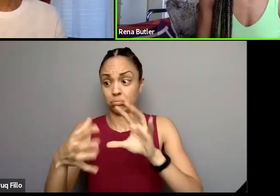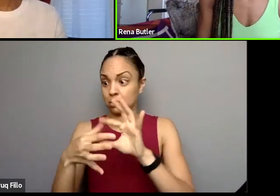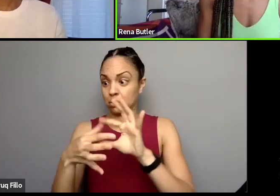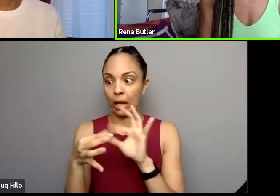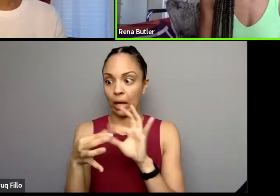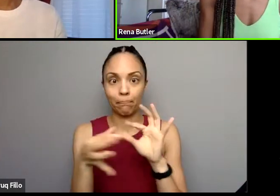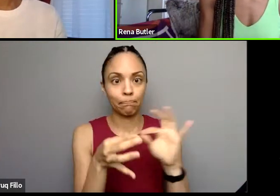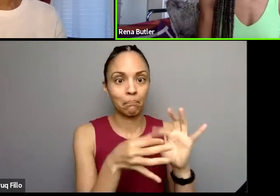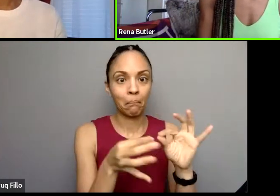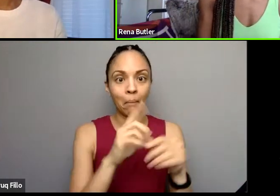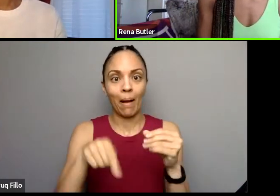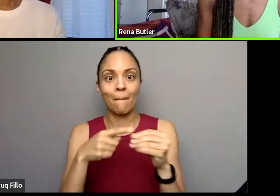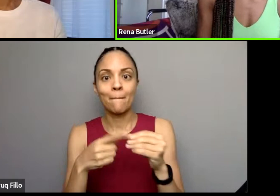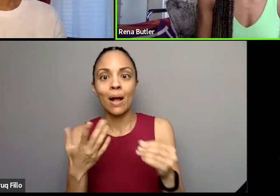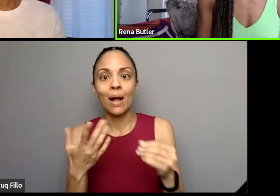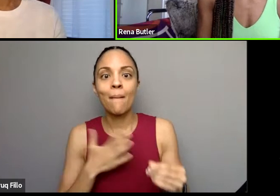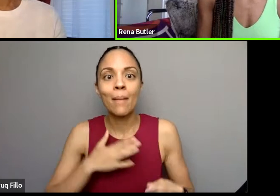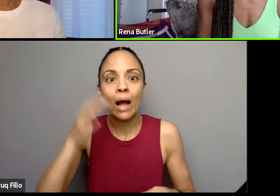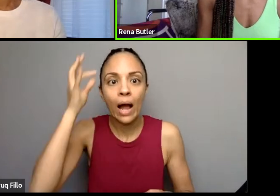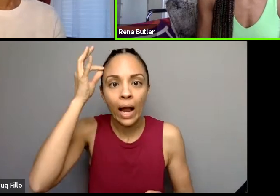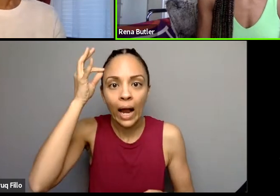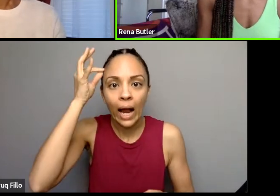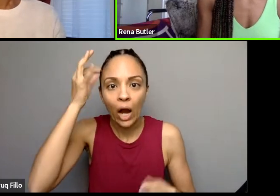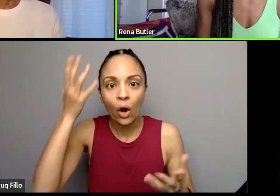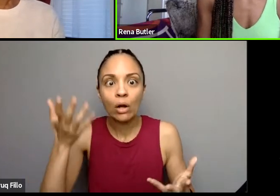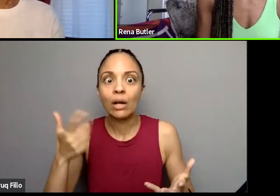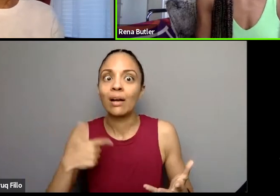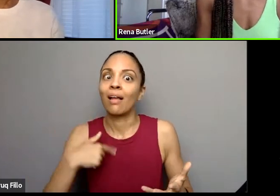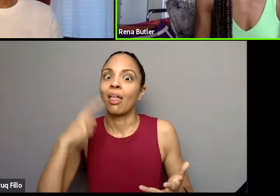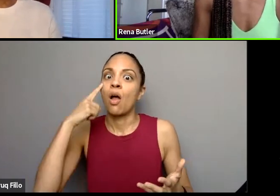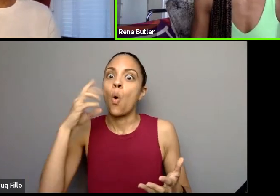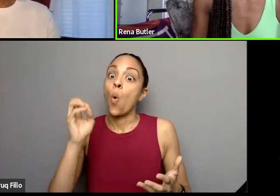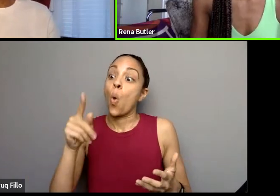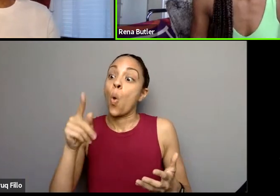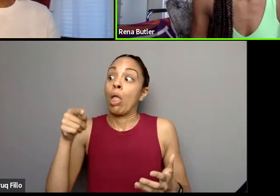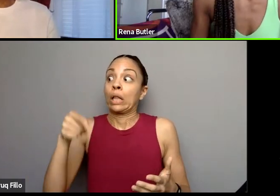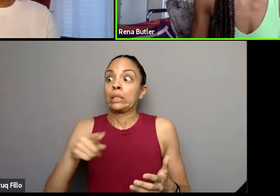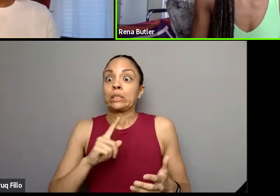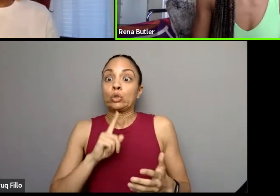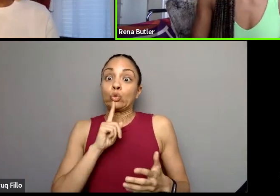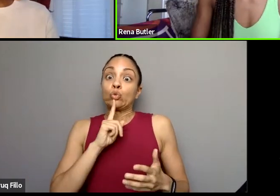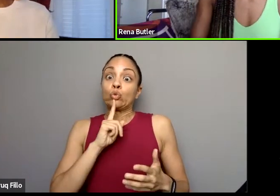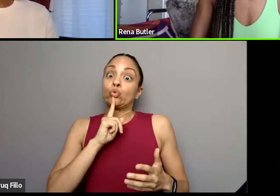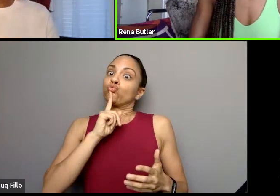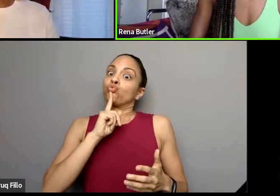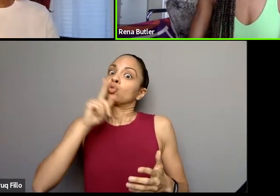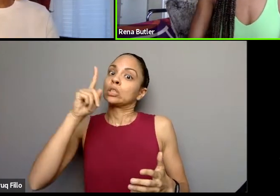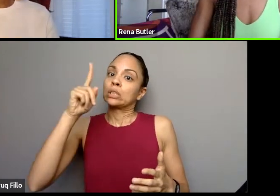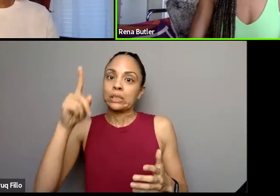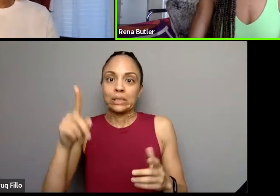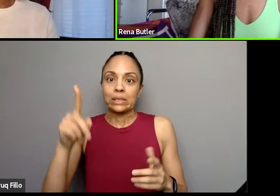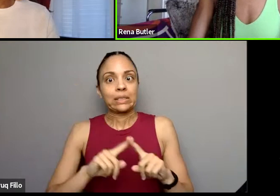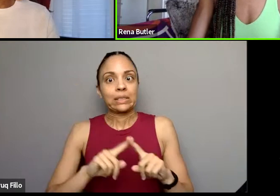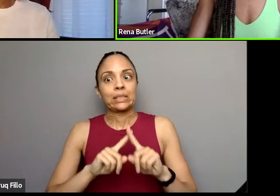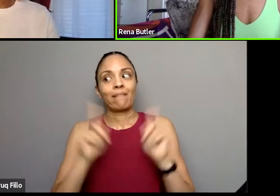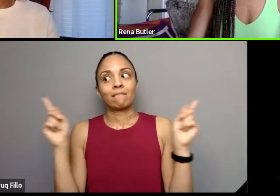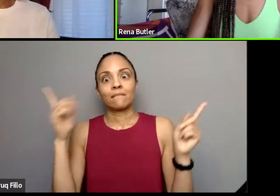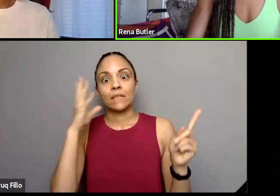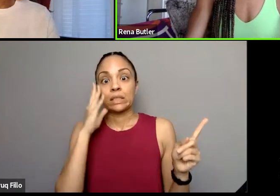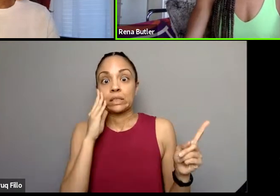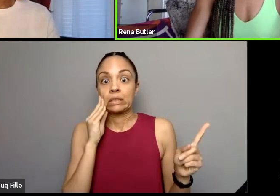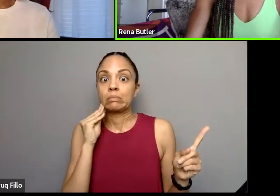like, okay, this is going to be a very different experience for me. And, you know, to deal with